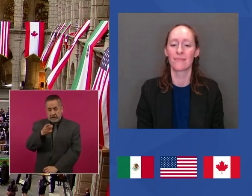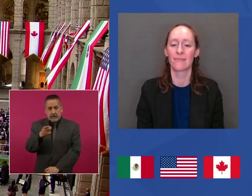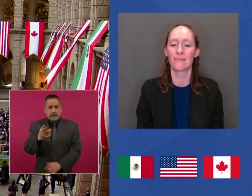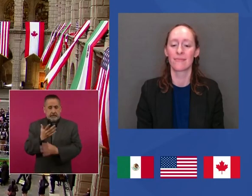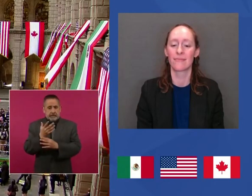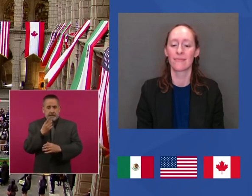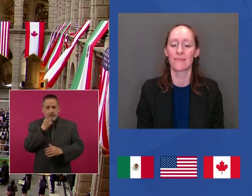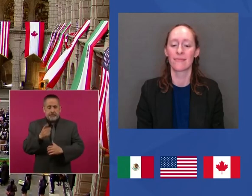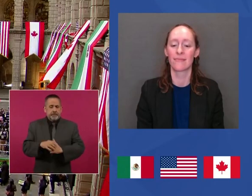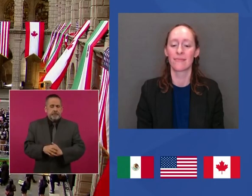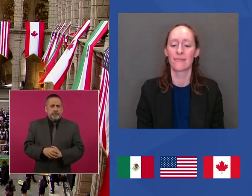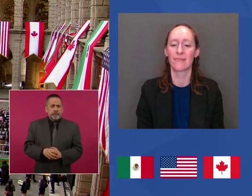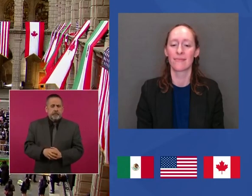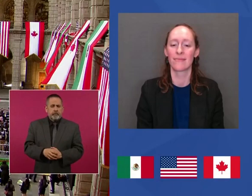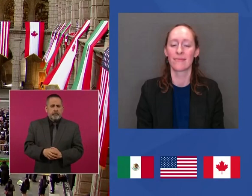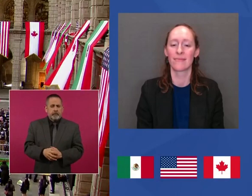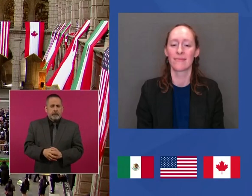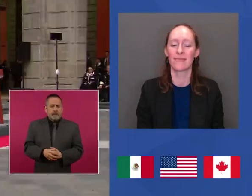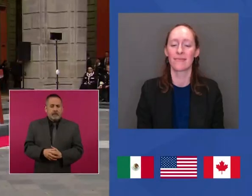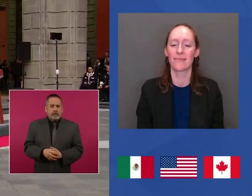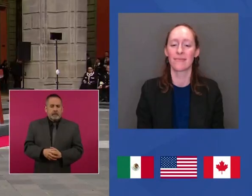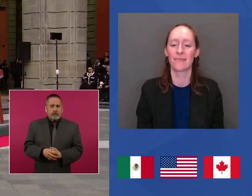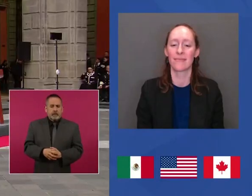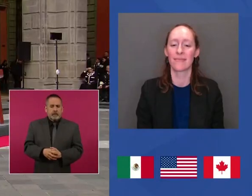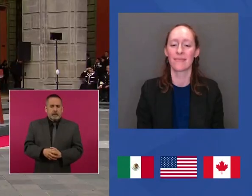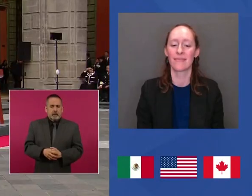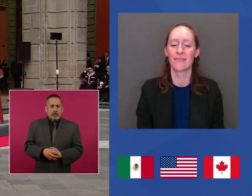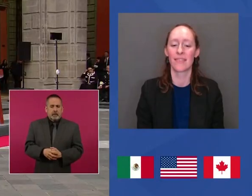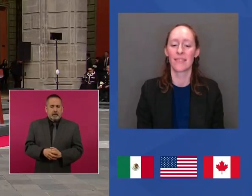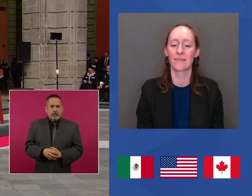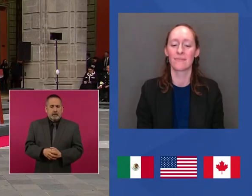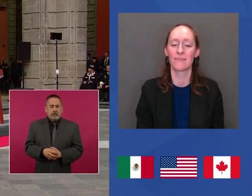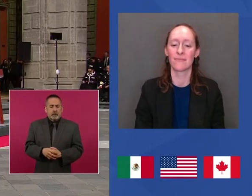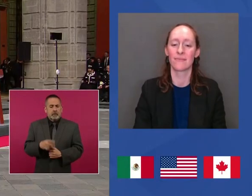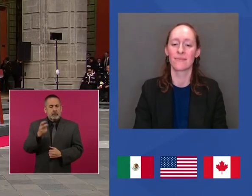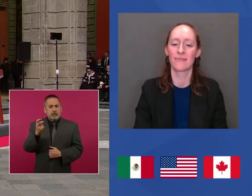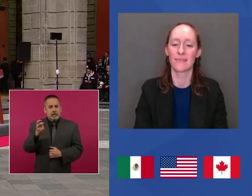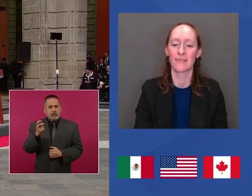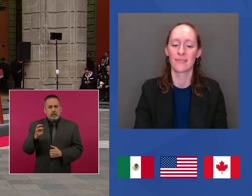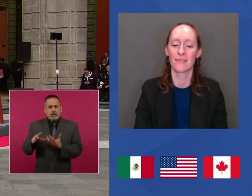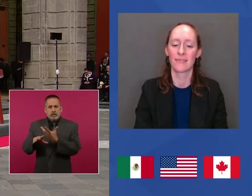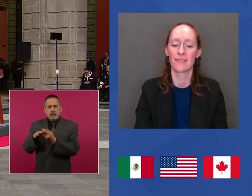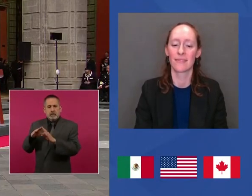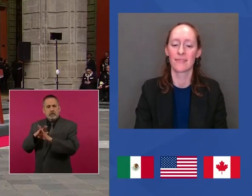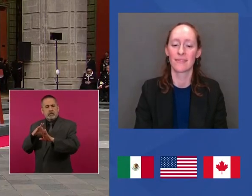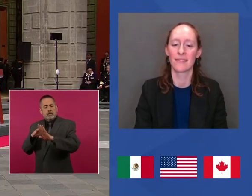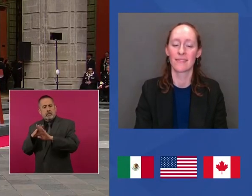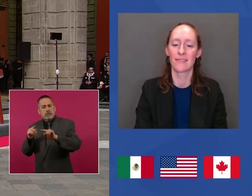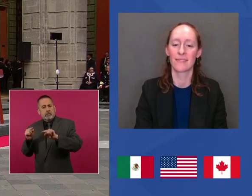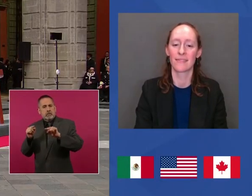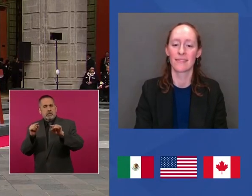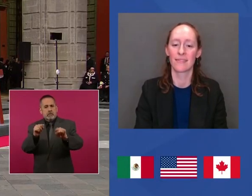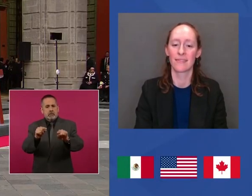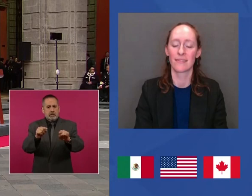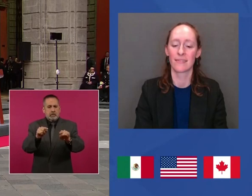Just as I was telling you that in the case of migration,